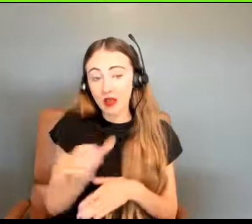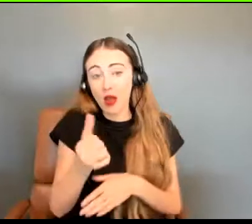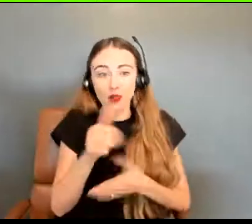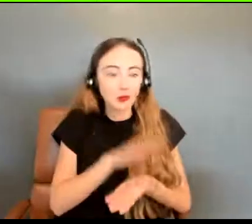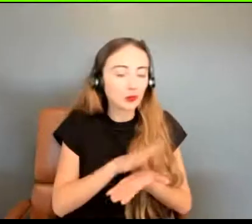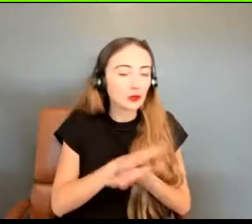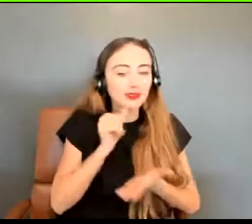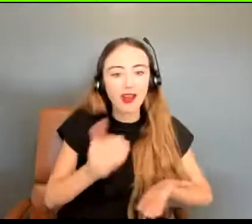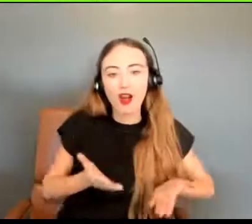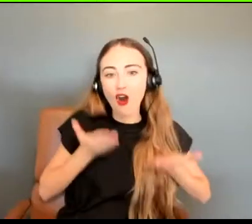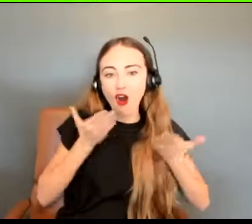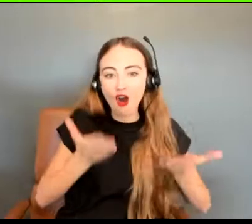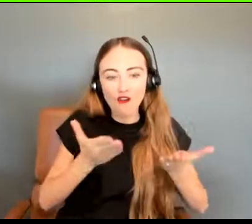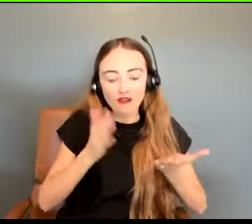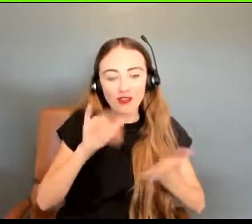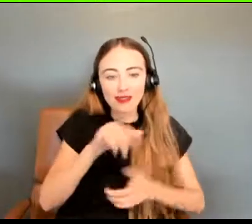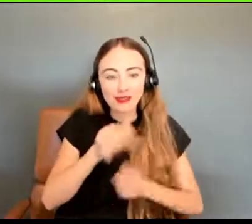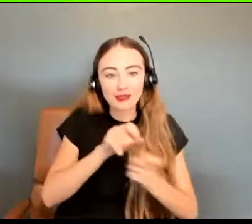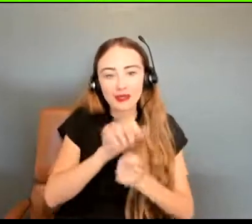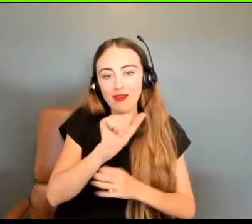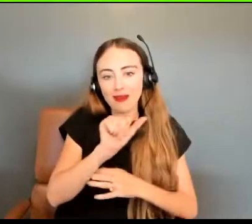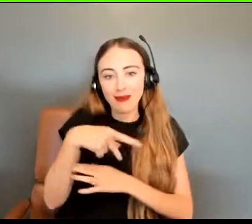offering that particular AP exam.